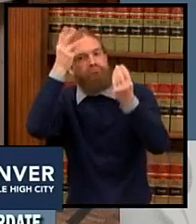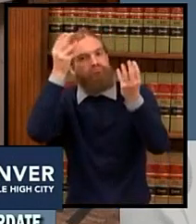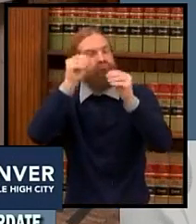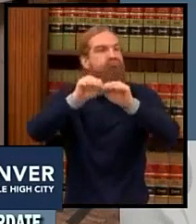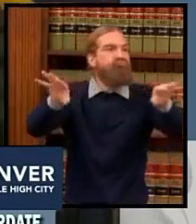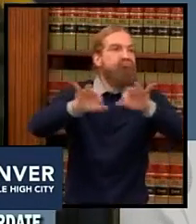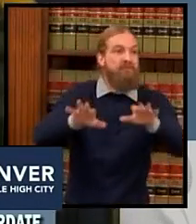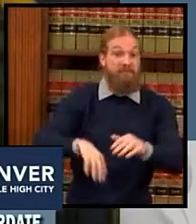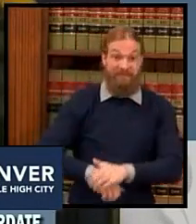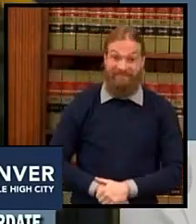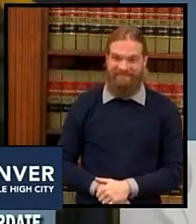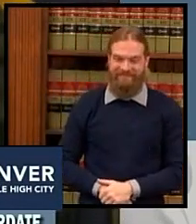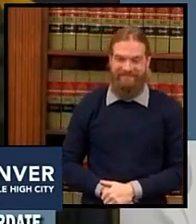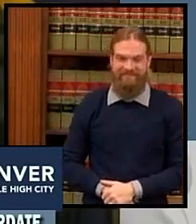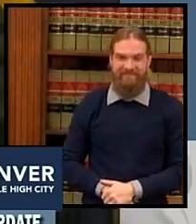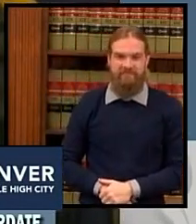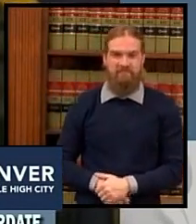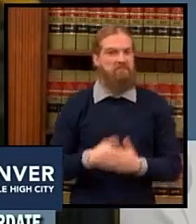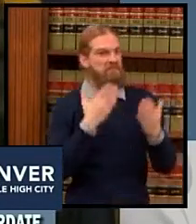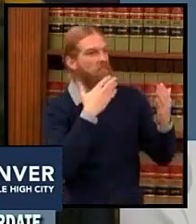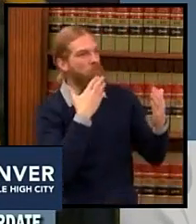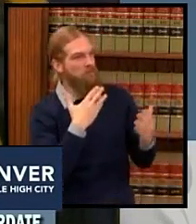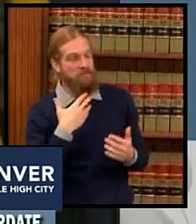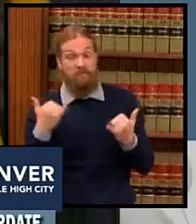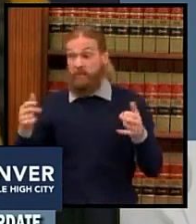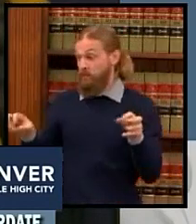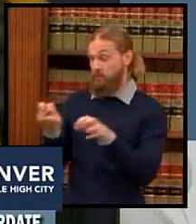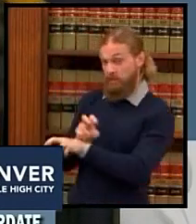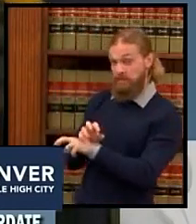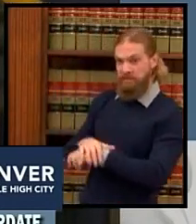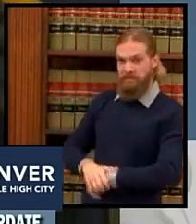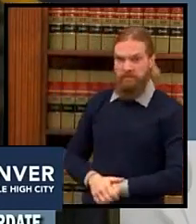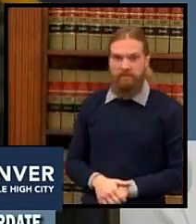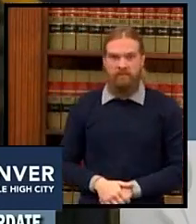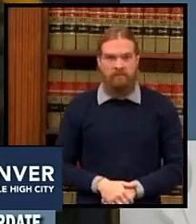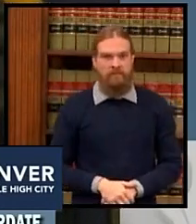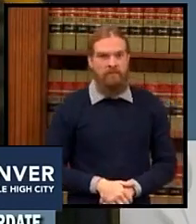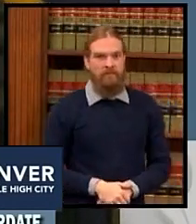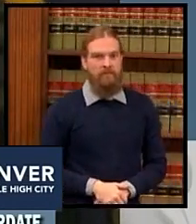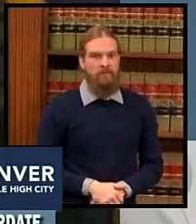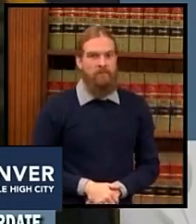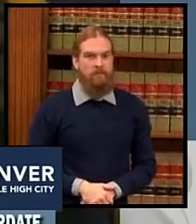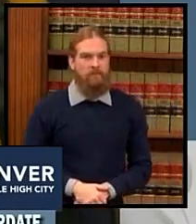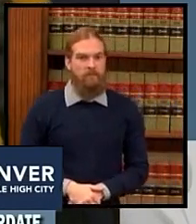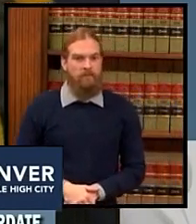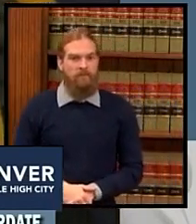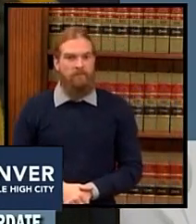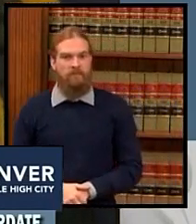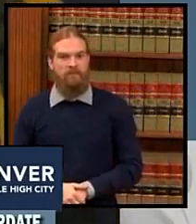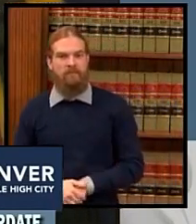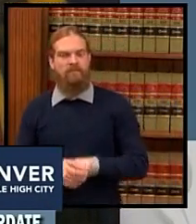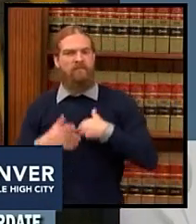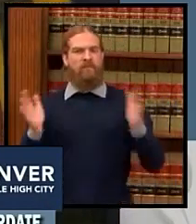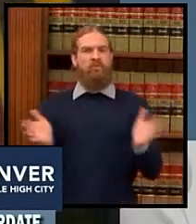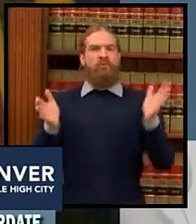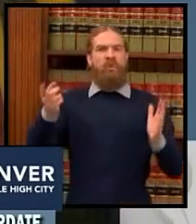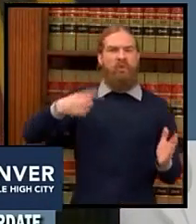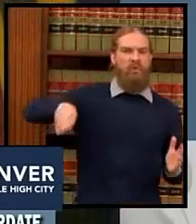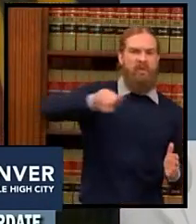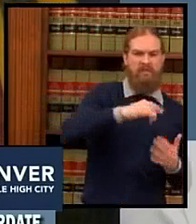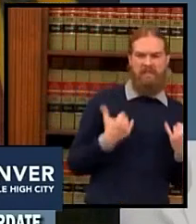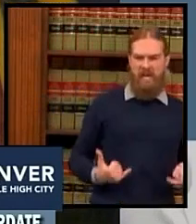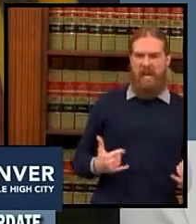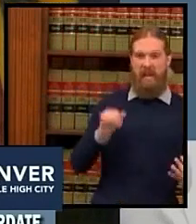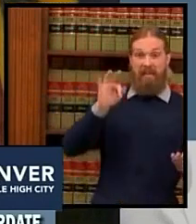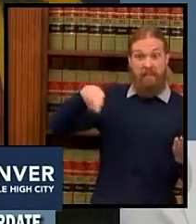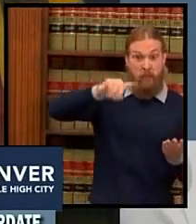As we wrap up, let me encourage folks, if you know an older adult in your family or on your block, in